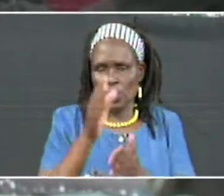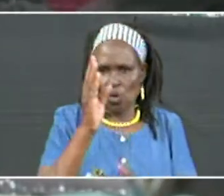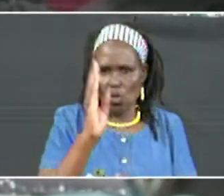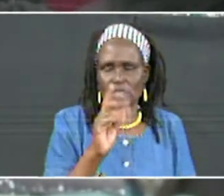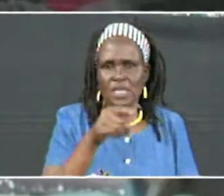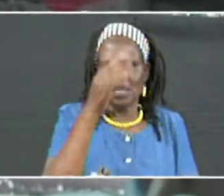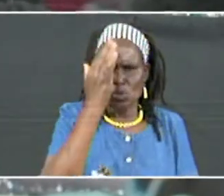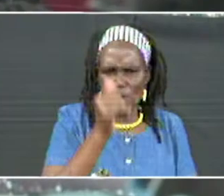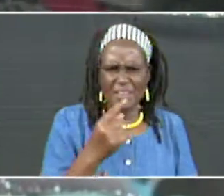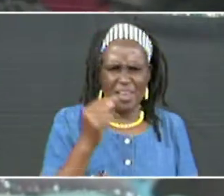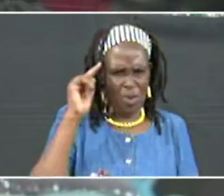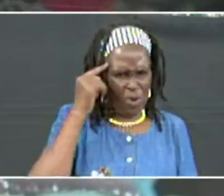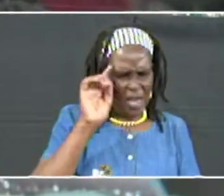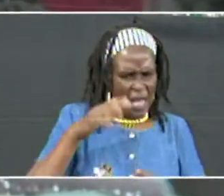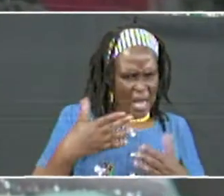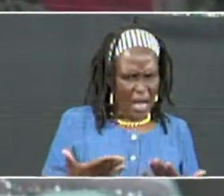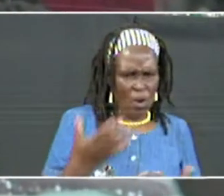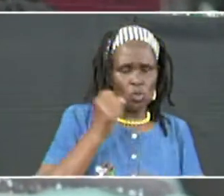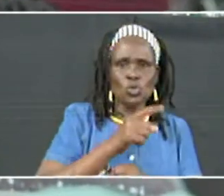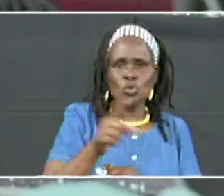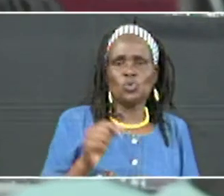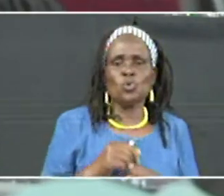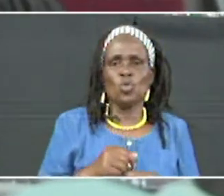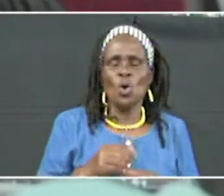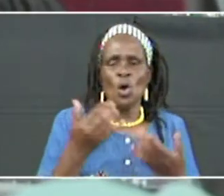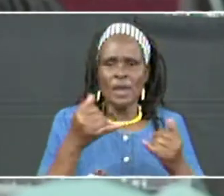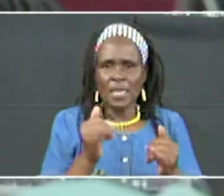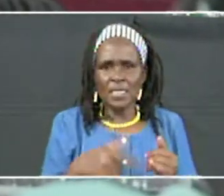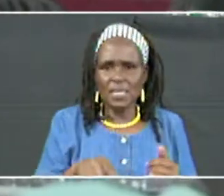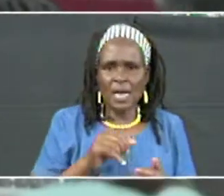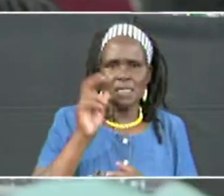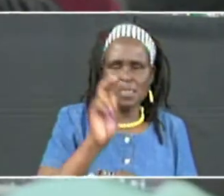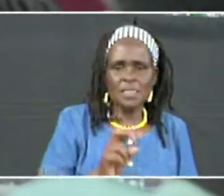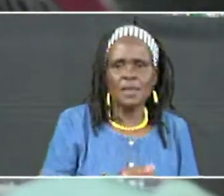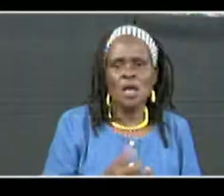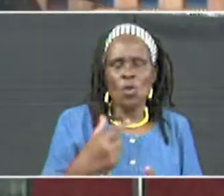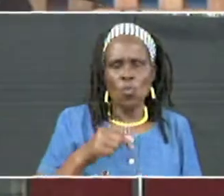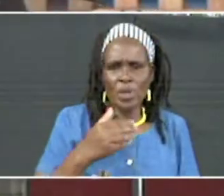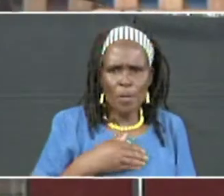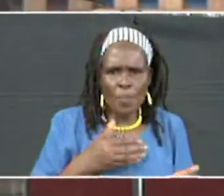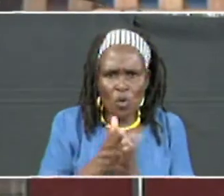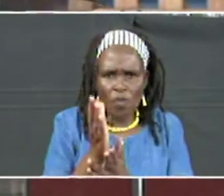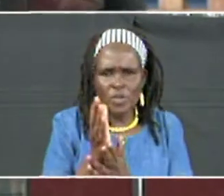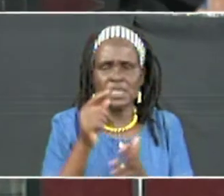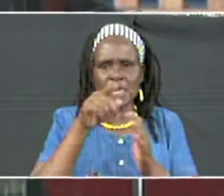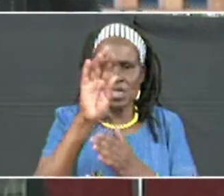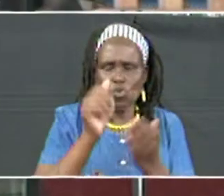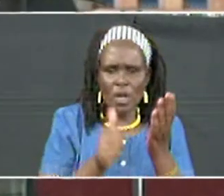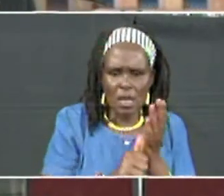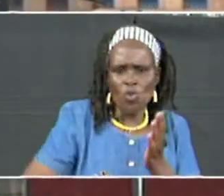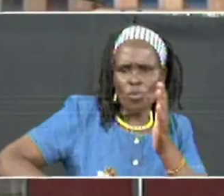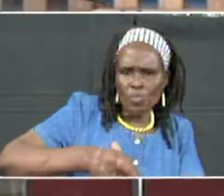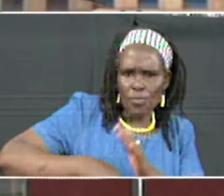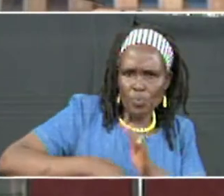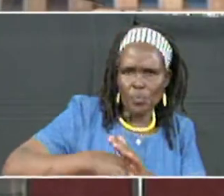wondering, how don't you let us in? Why can't you let us in? We prophesied in your name. We cast out demons in your name. We did many great